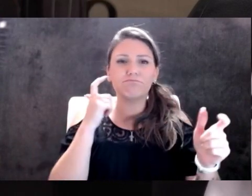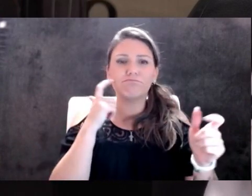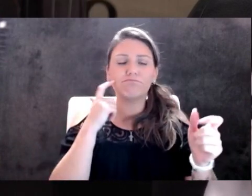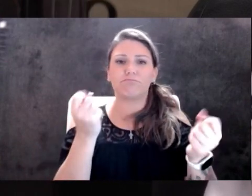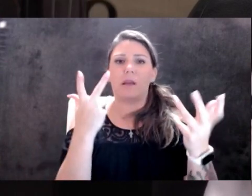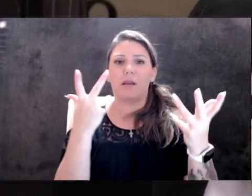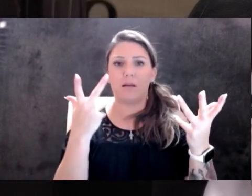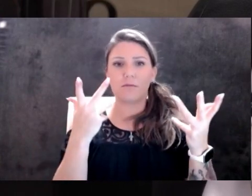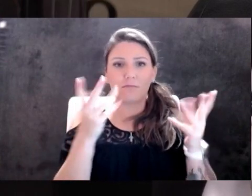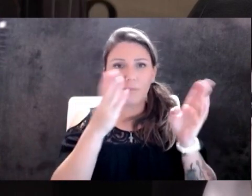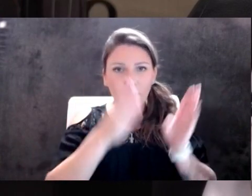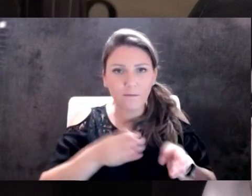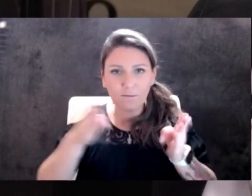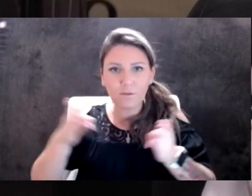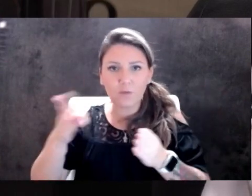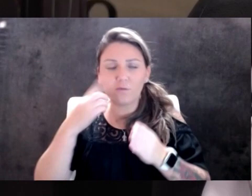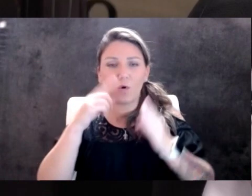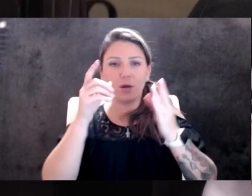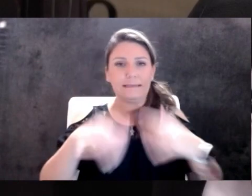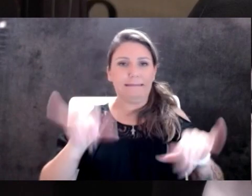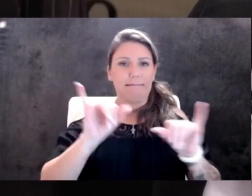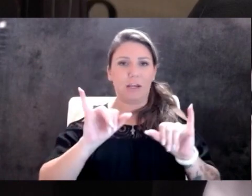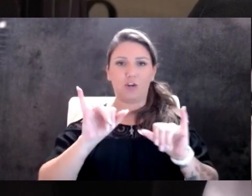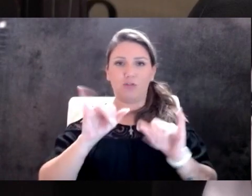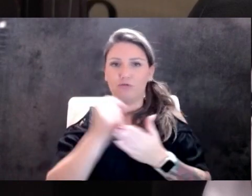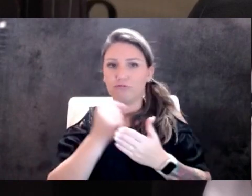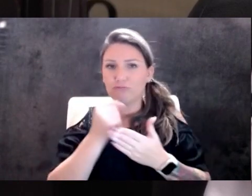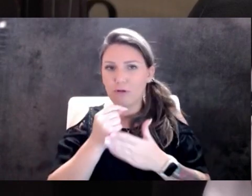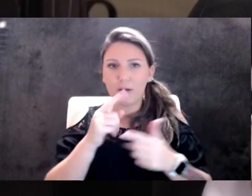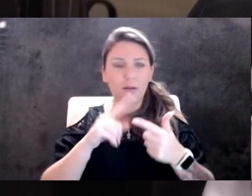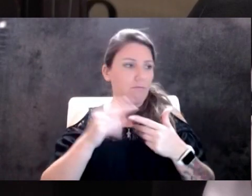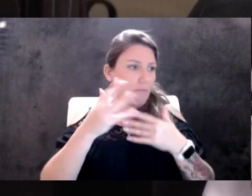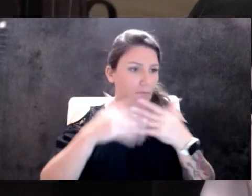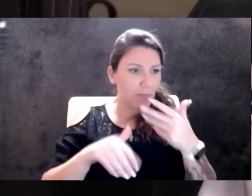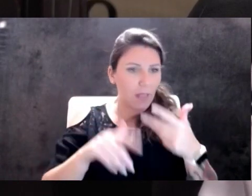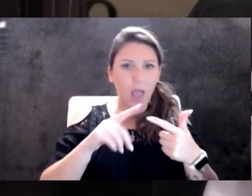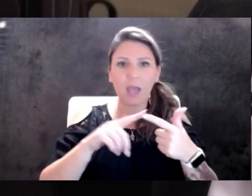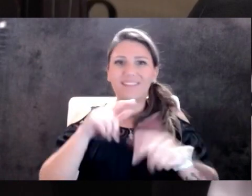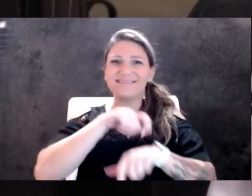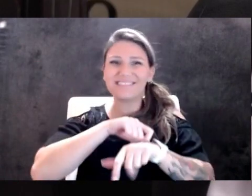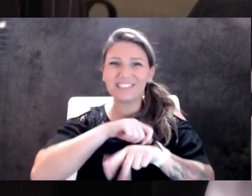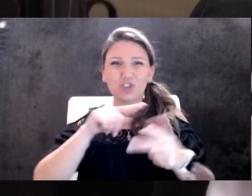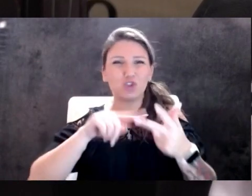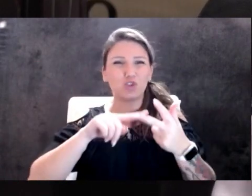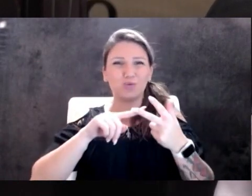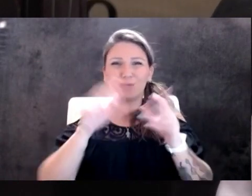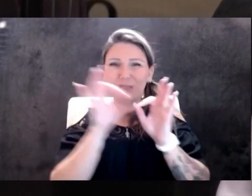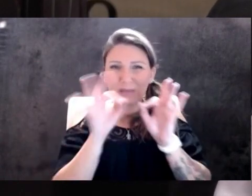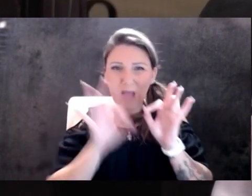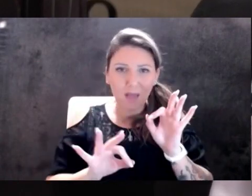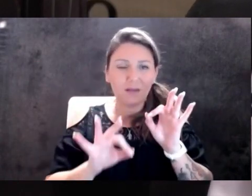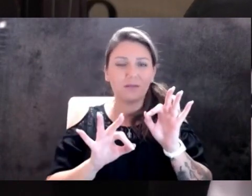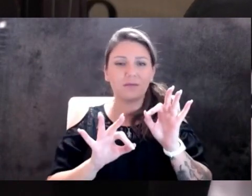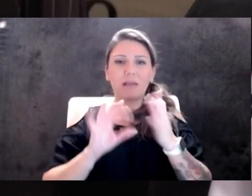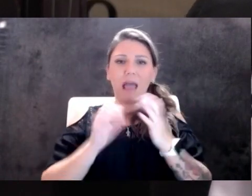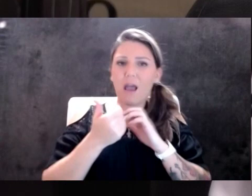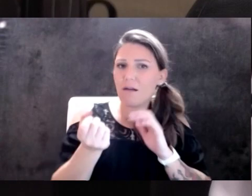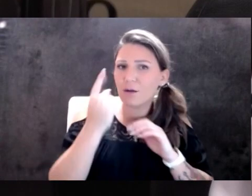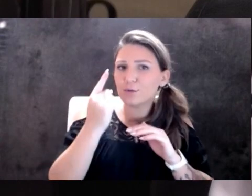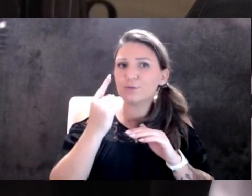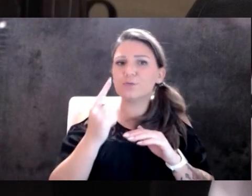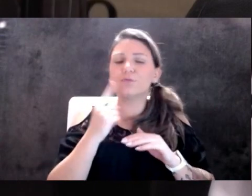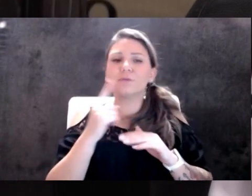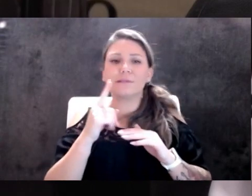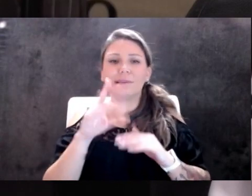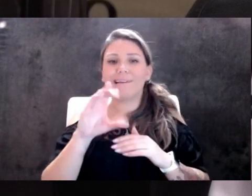undergoing standard treatment, blood, tumor tissue, treatment information, again, to understand the cancer